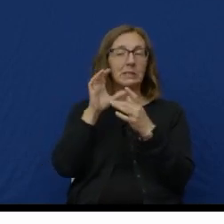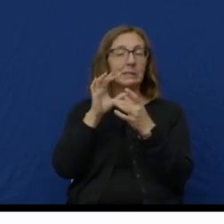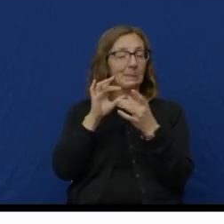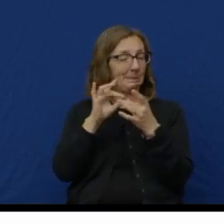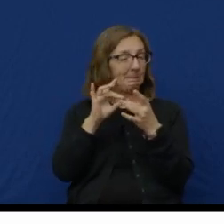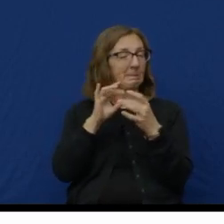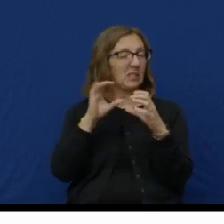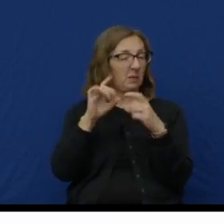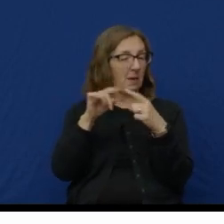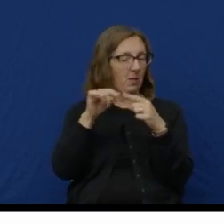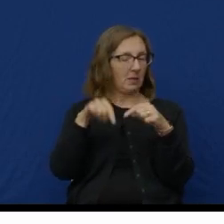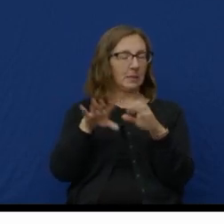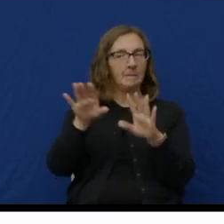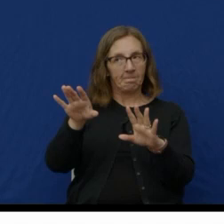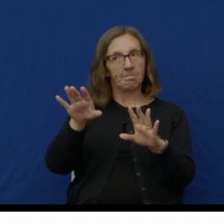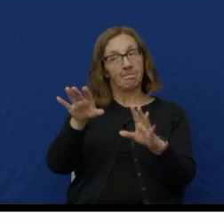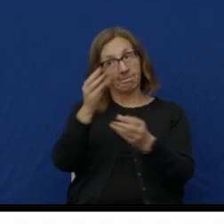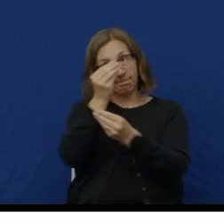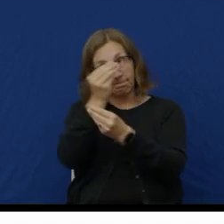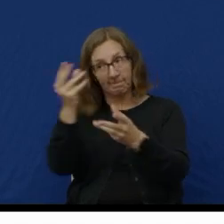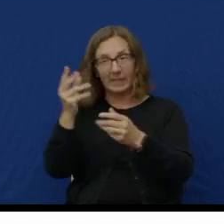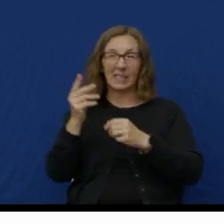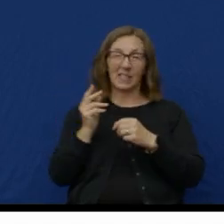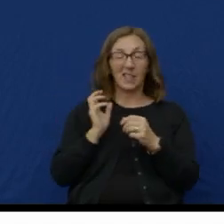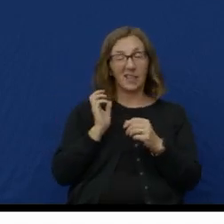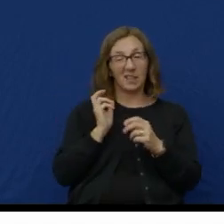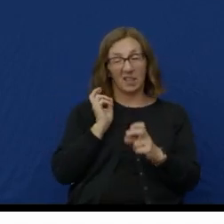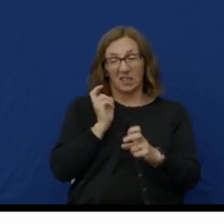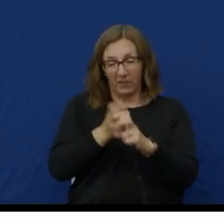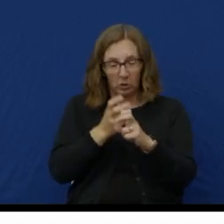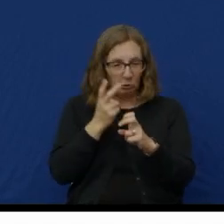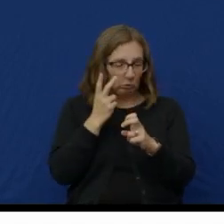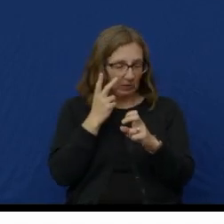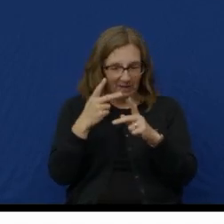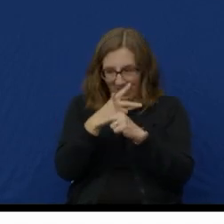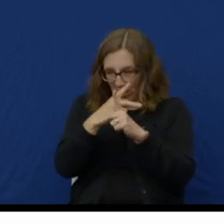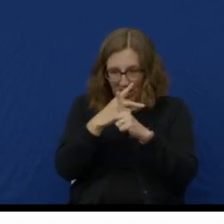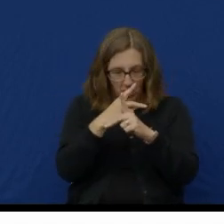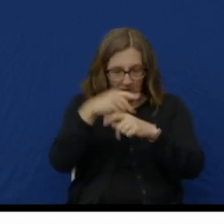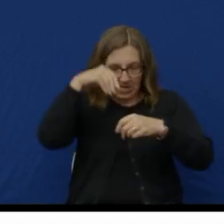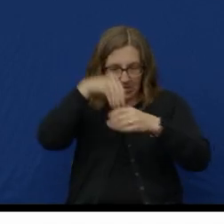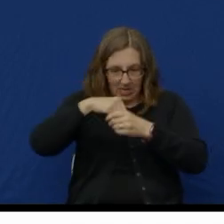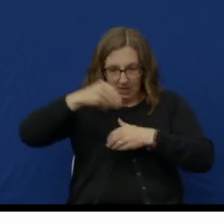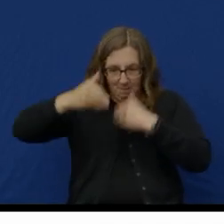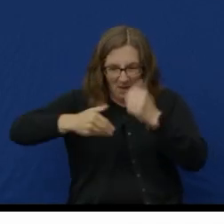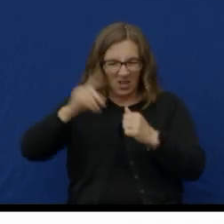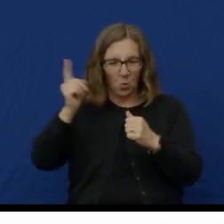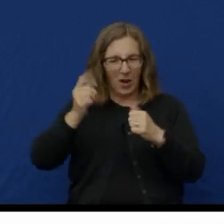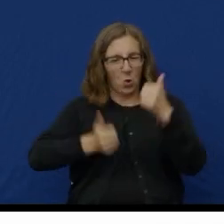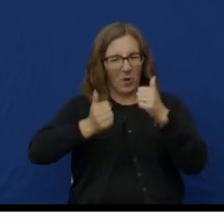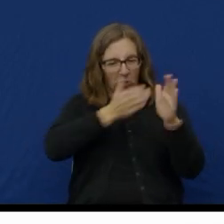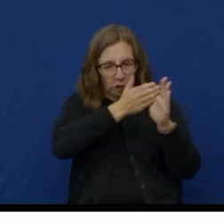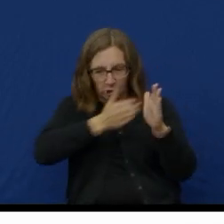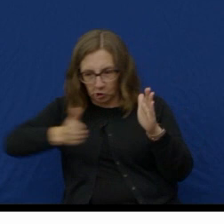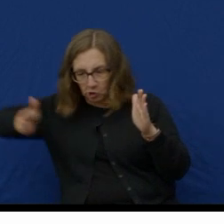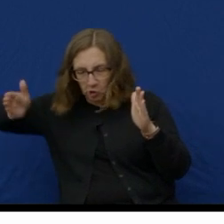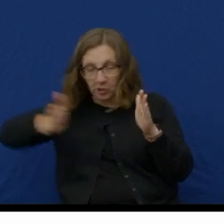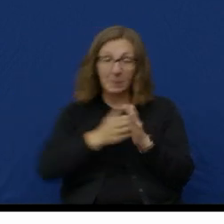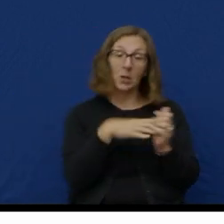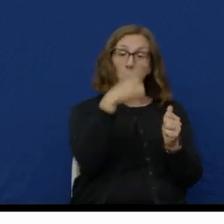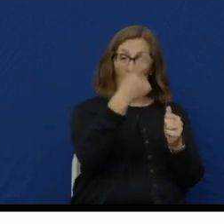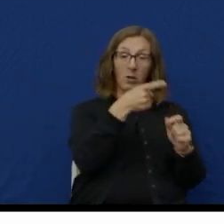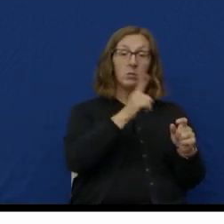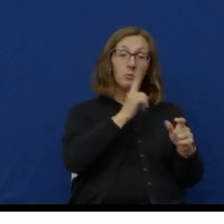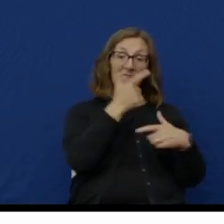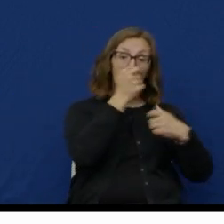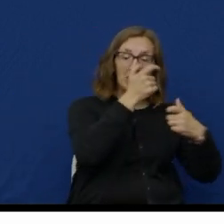it's difficult to sort of tease out where these are in the process. One chamber might be very interested, the